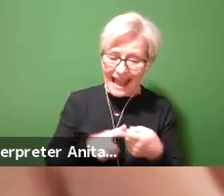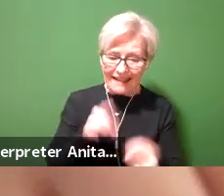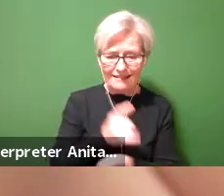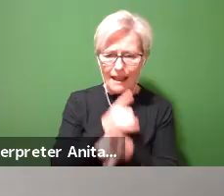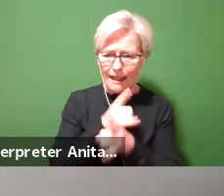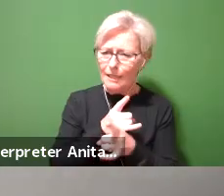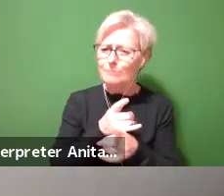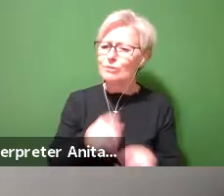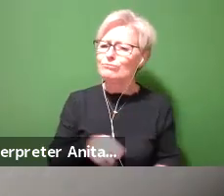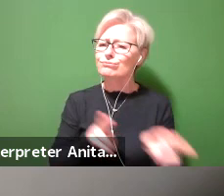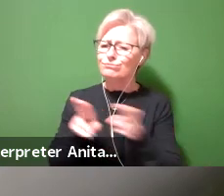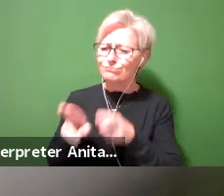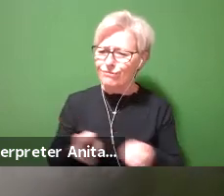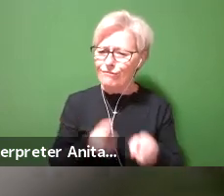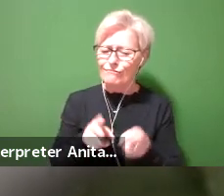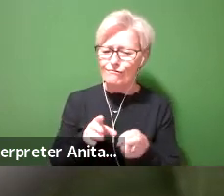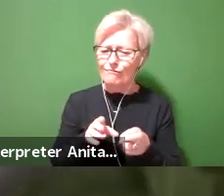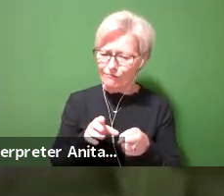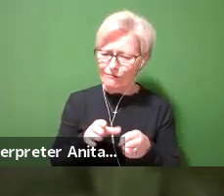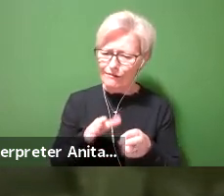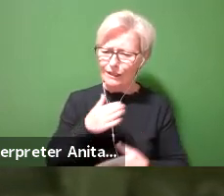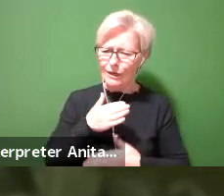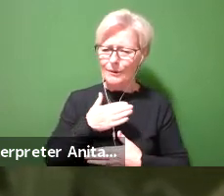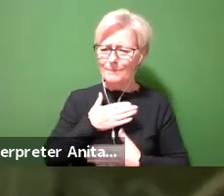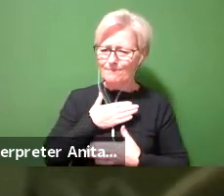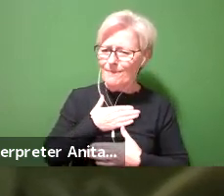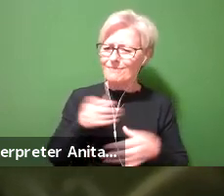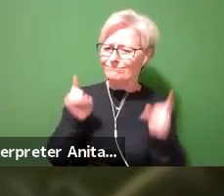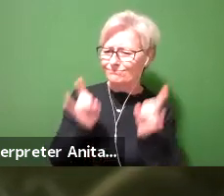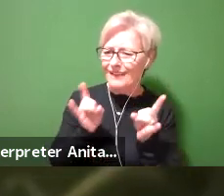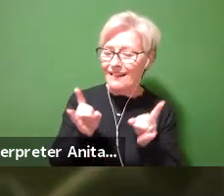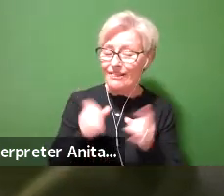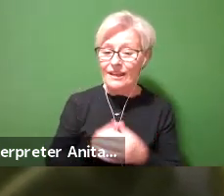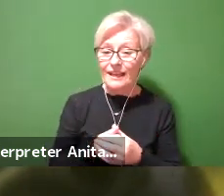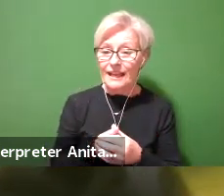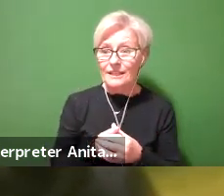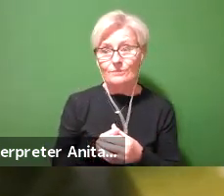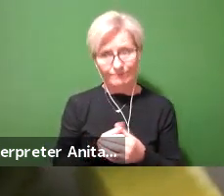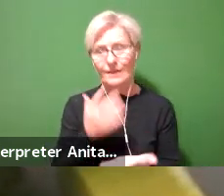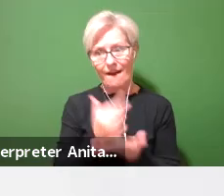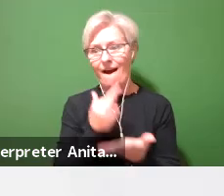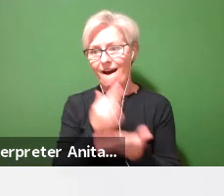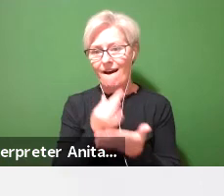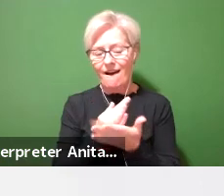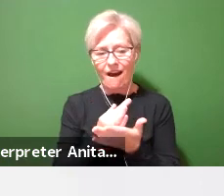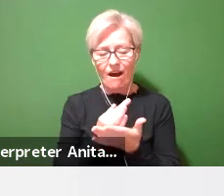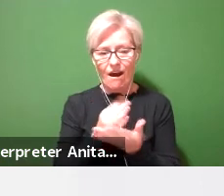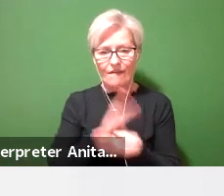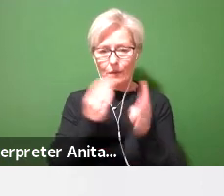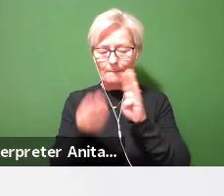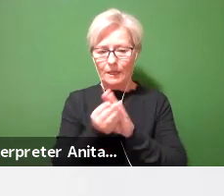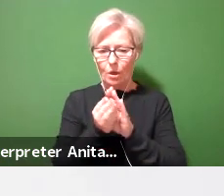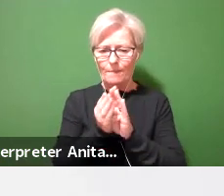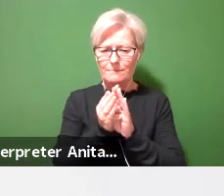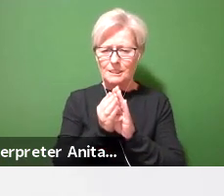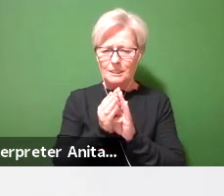hot flashes and that regular meals may help. You often end up very hangry and tired, so you overeat